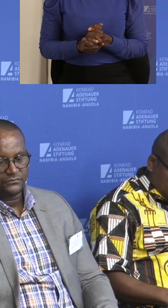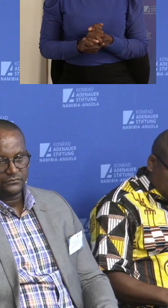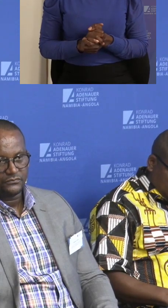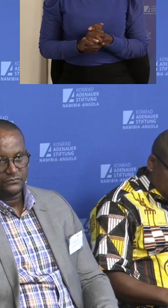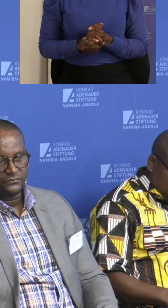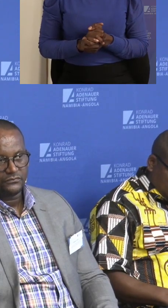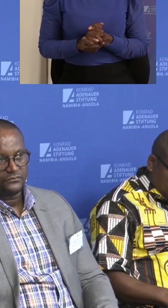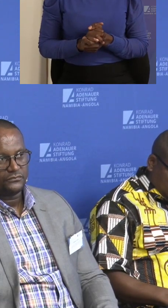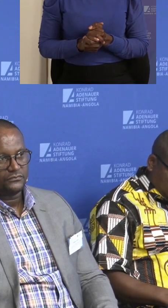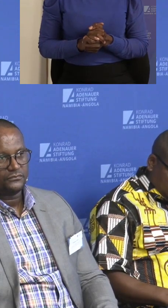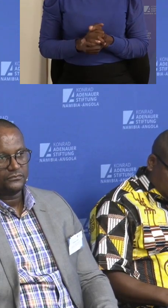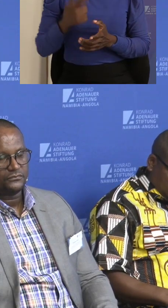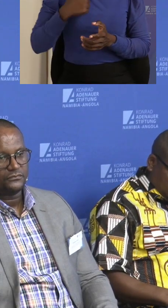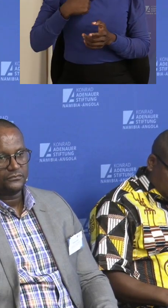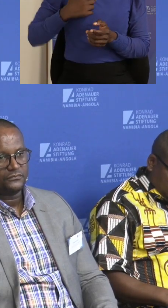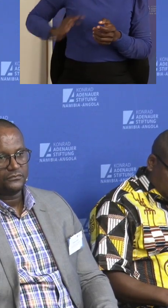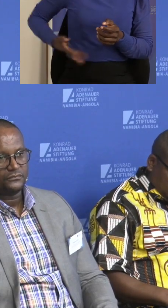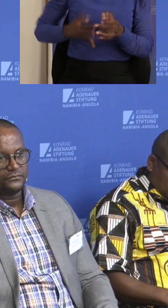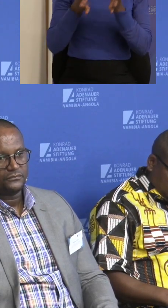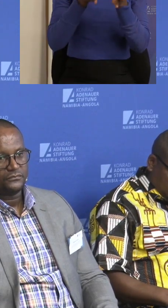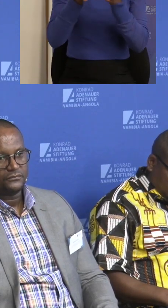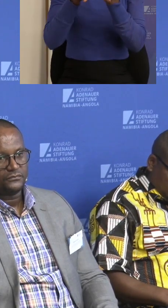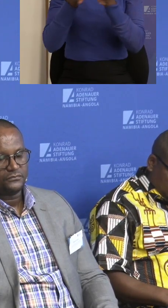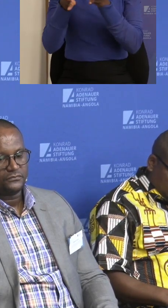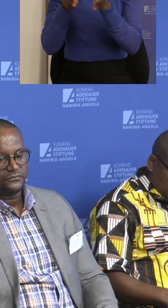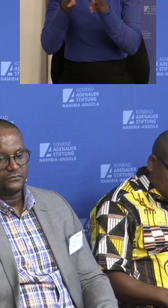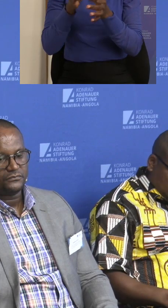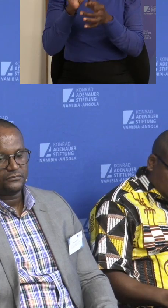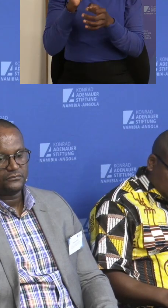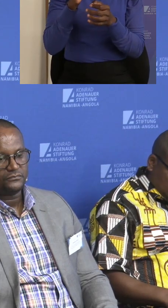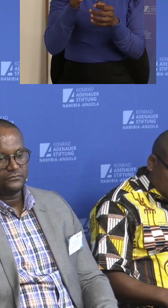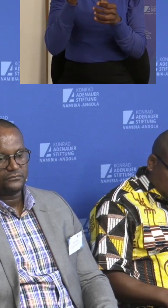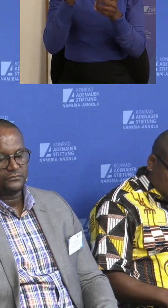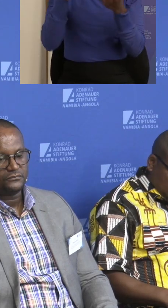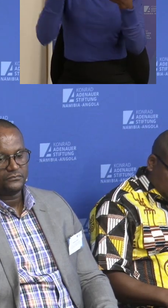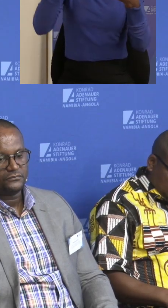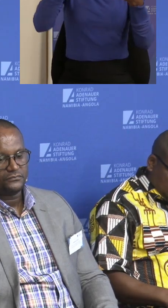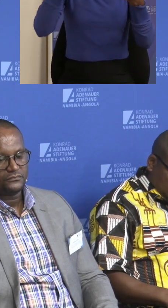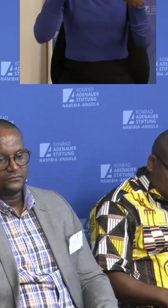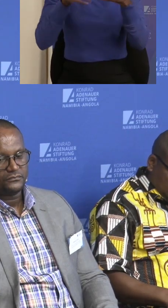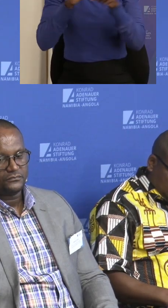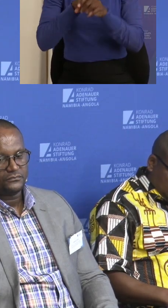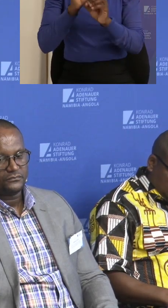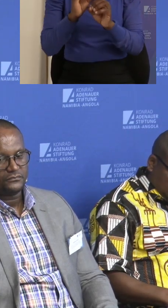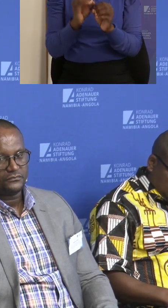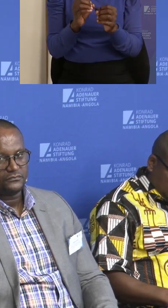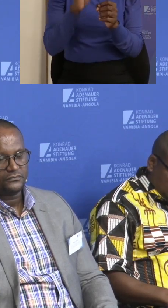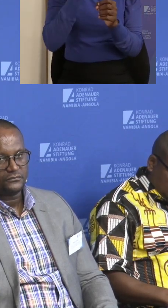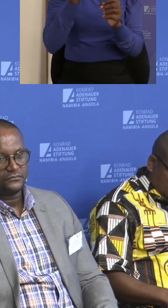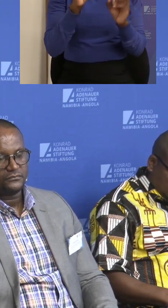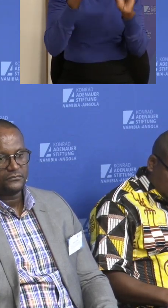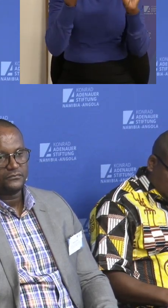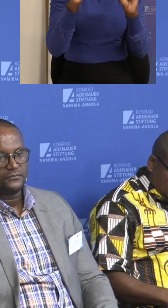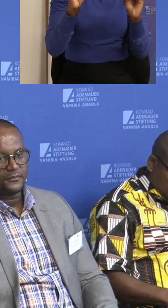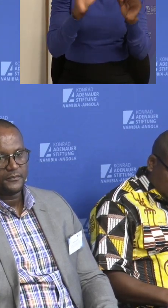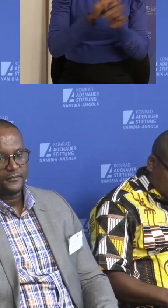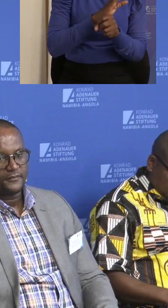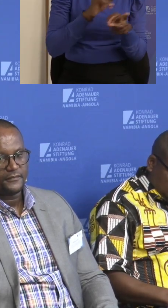So I just would like to highlight on a few points. There are not enough schools and teachers